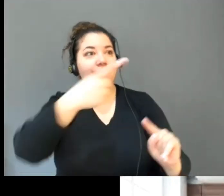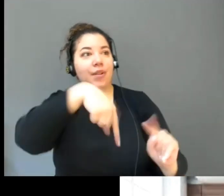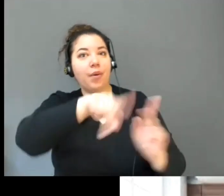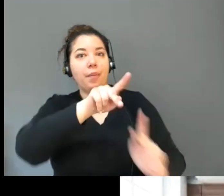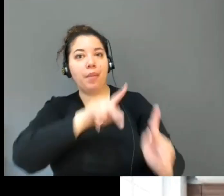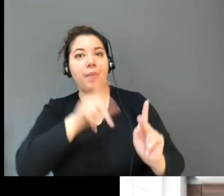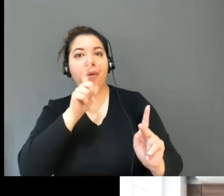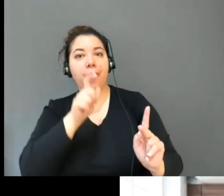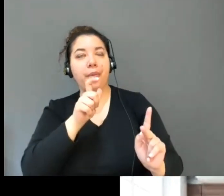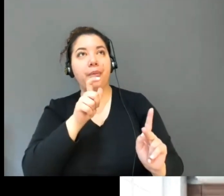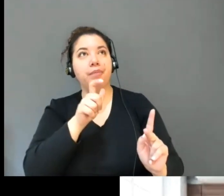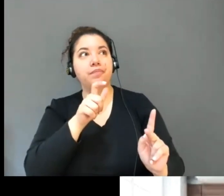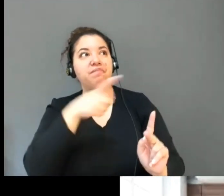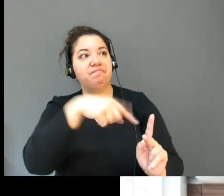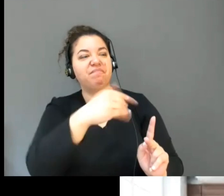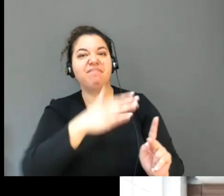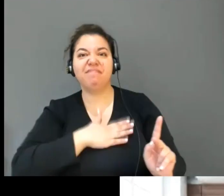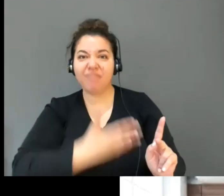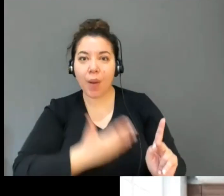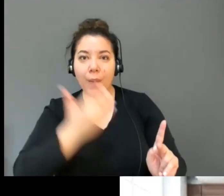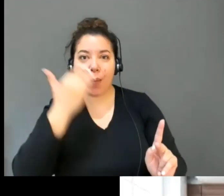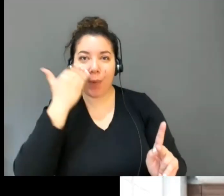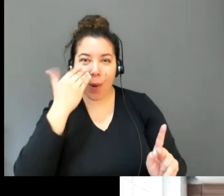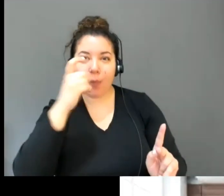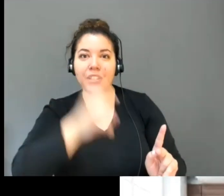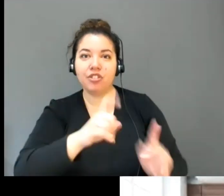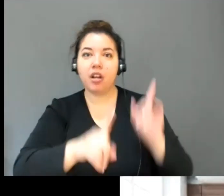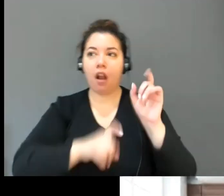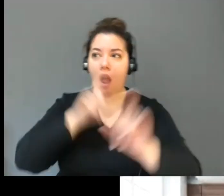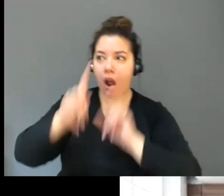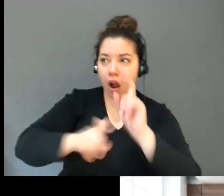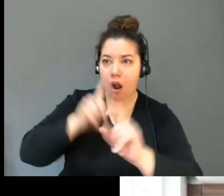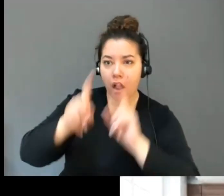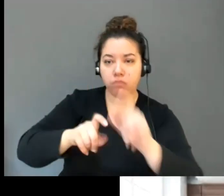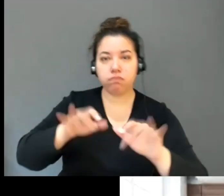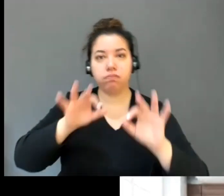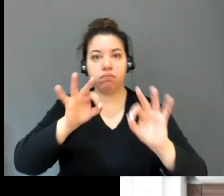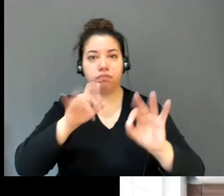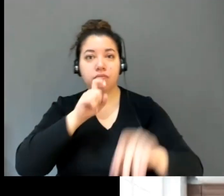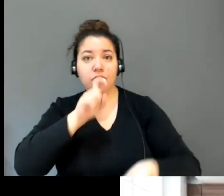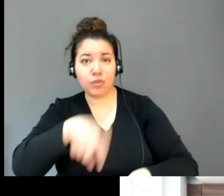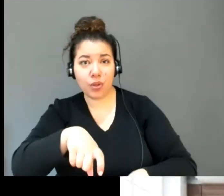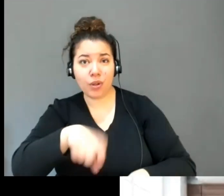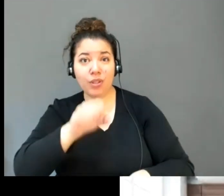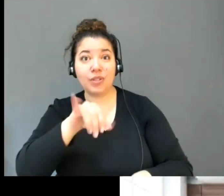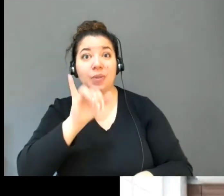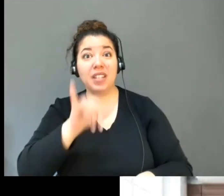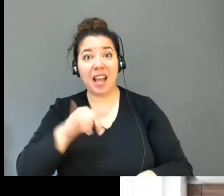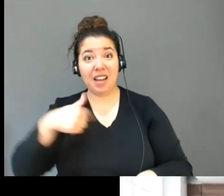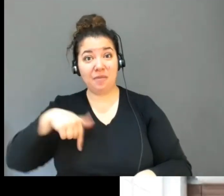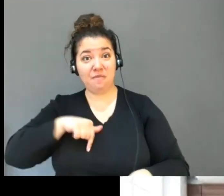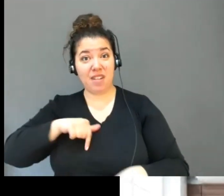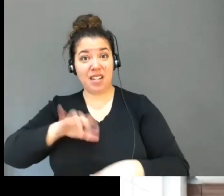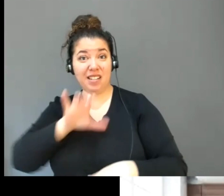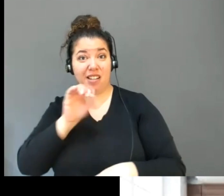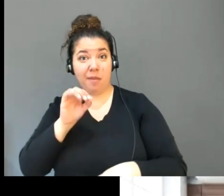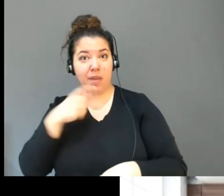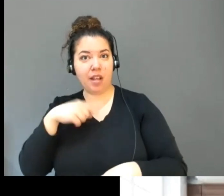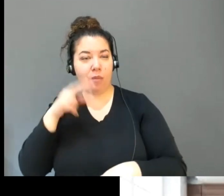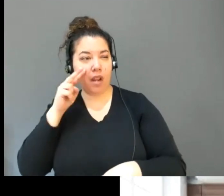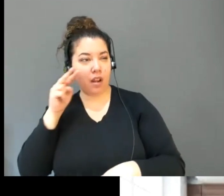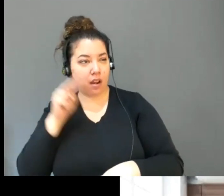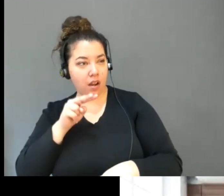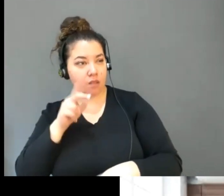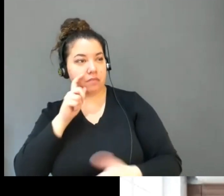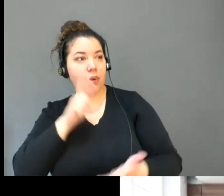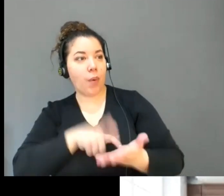know to ask questions, right? So those are the folks that catch our attention internally as far as promotions. Those are